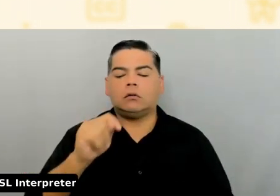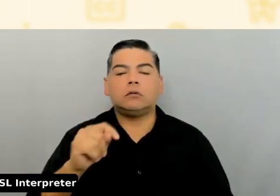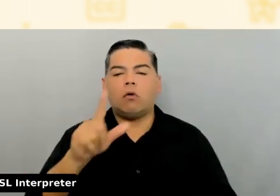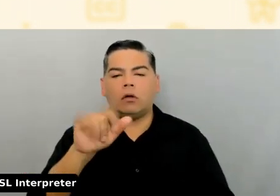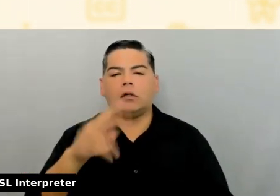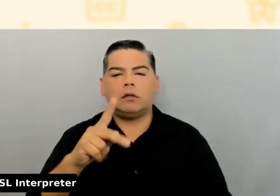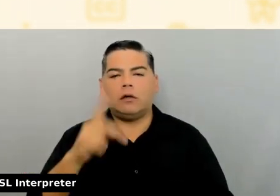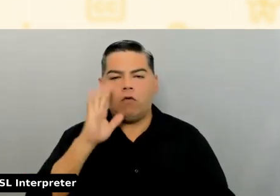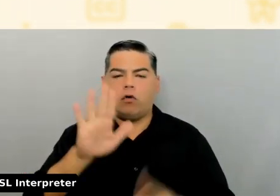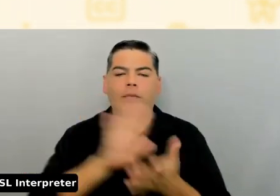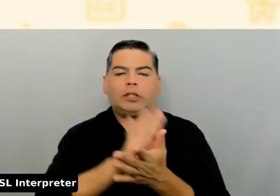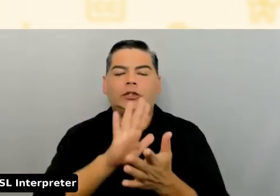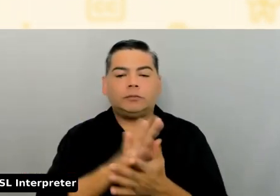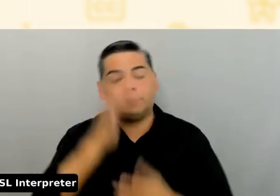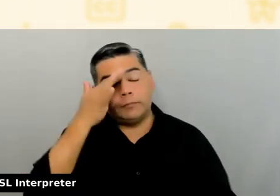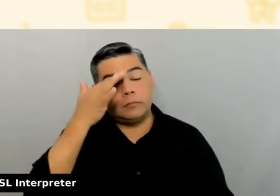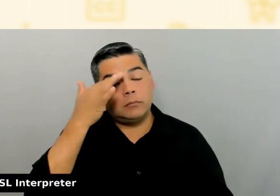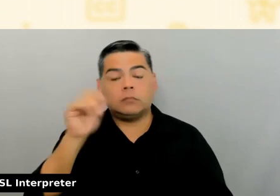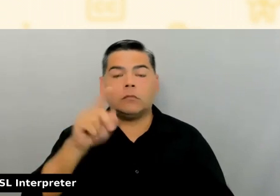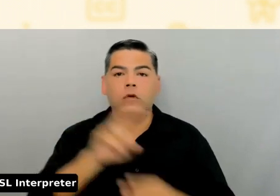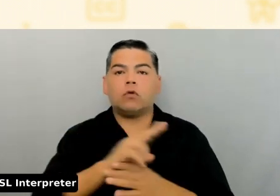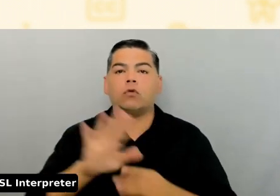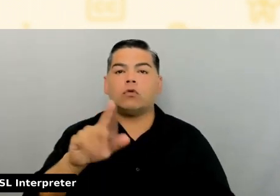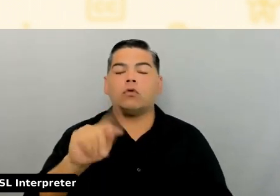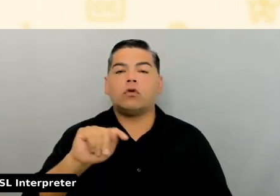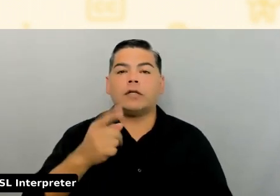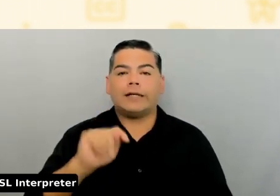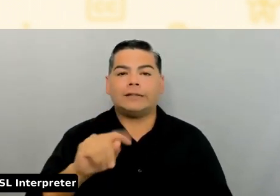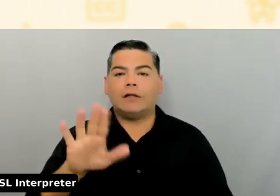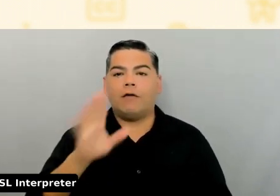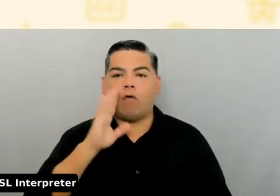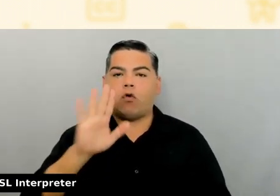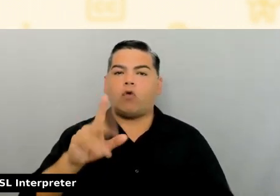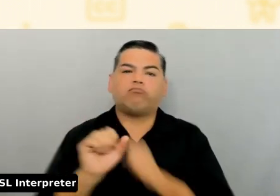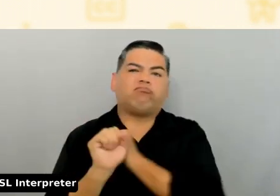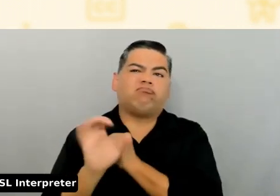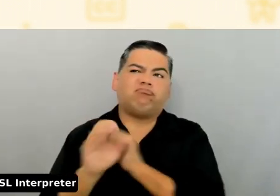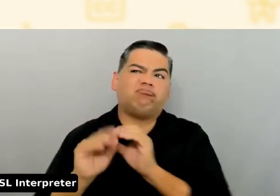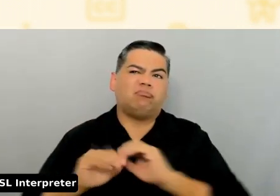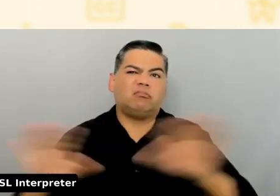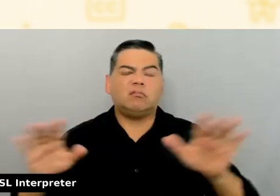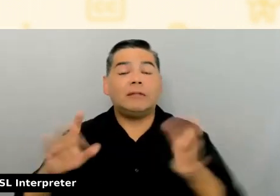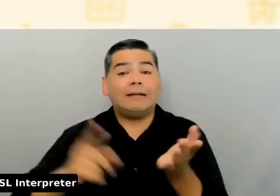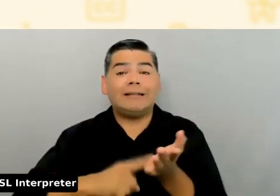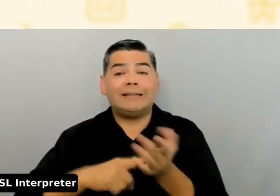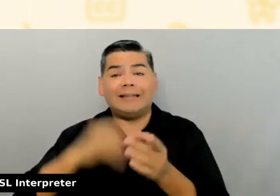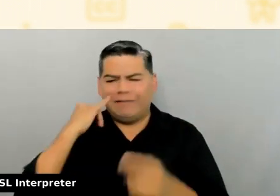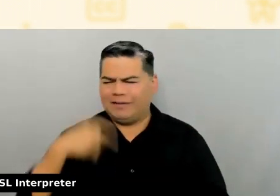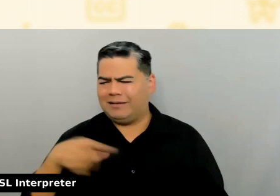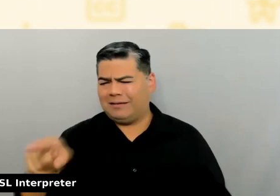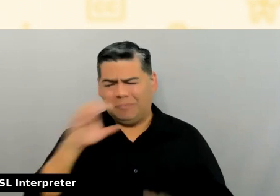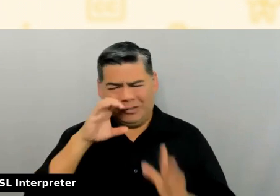landing page. So just use text for your call to actions. Even if the images don't load, users